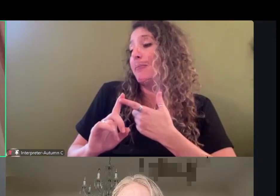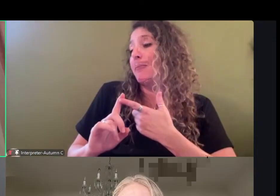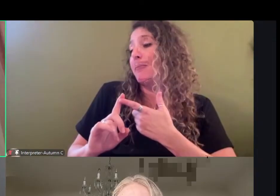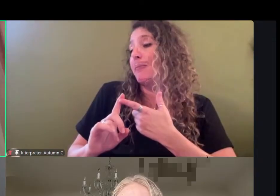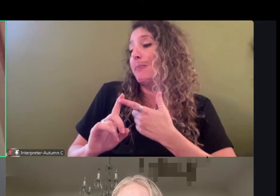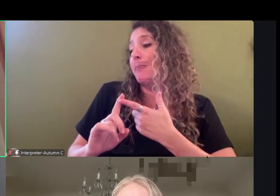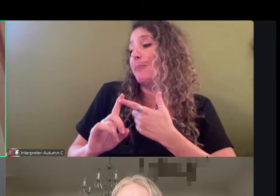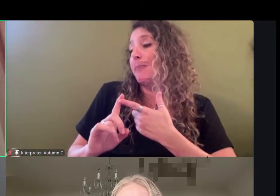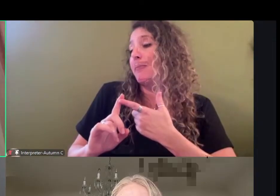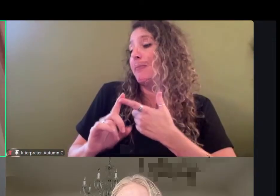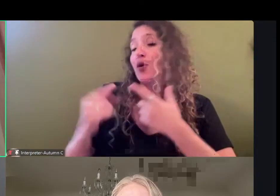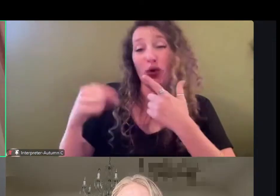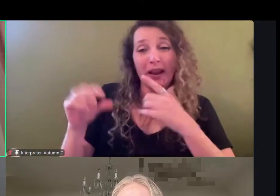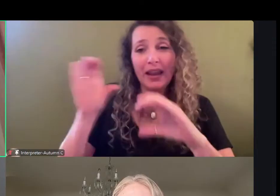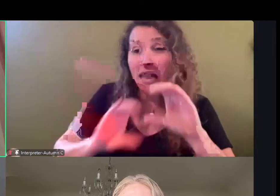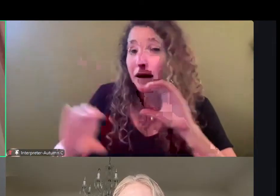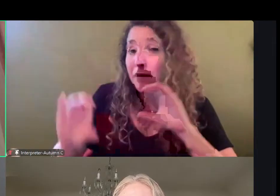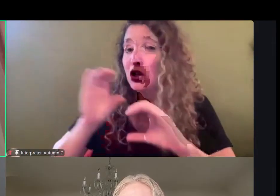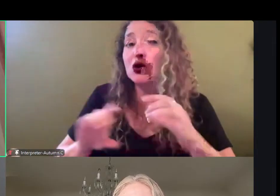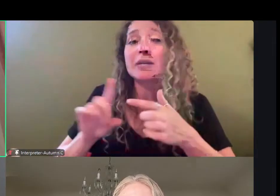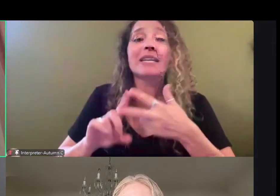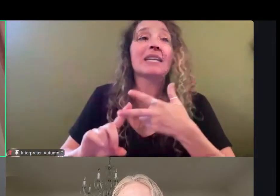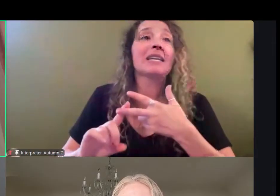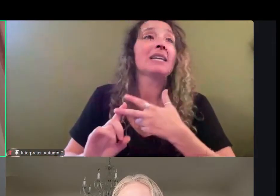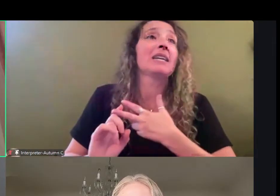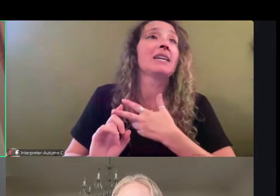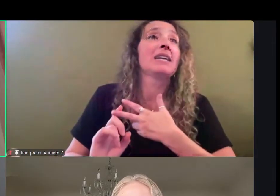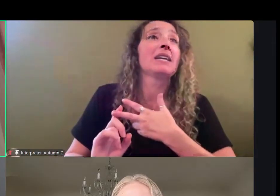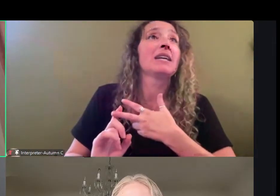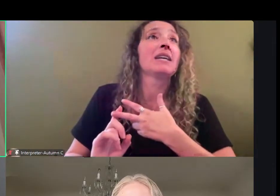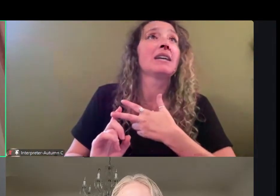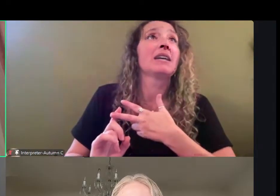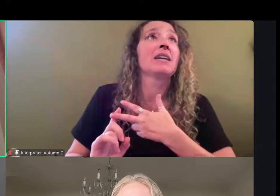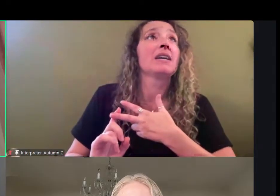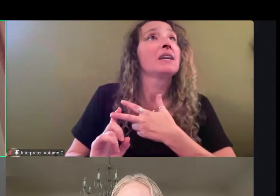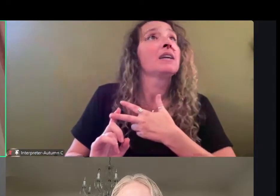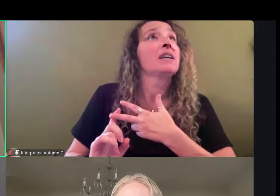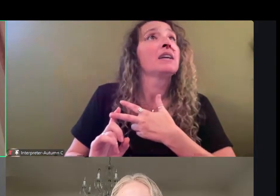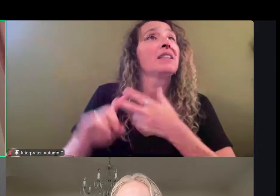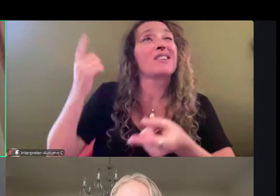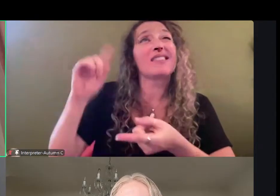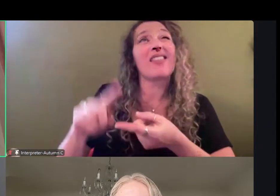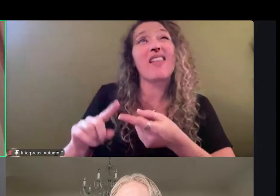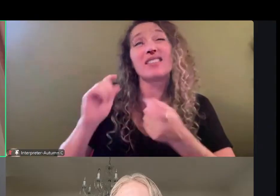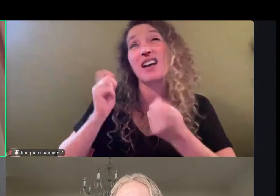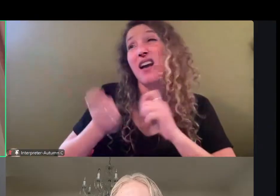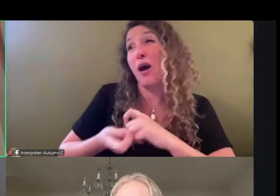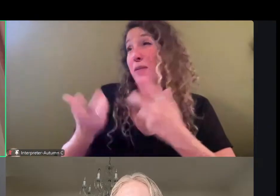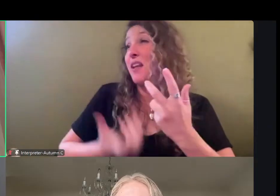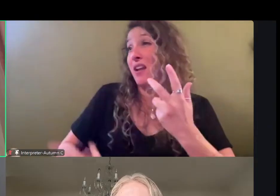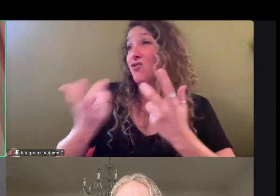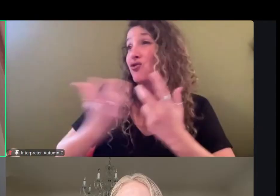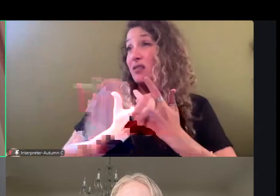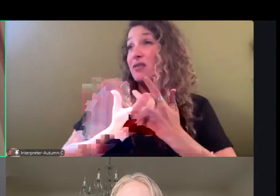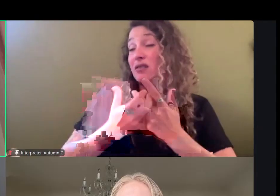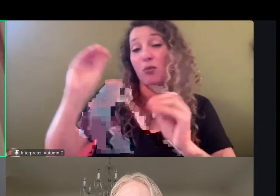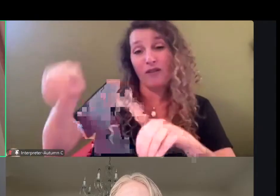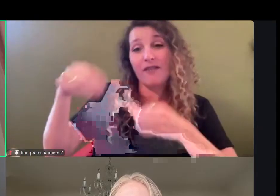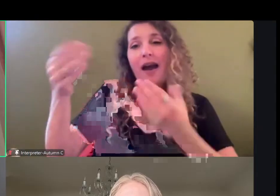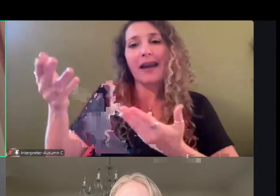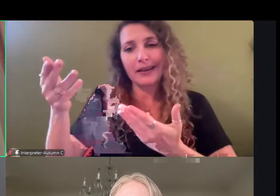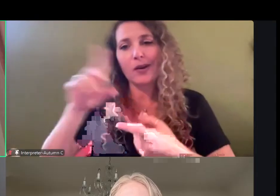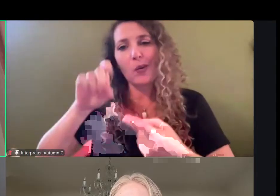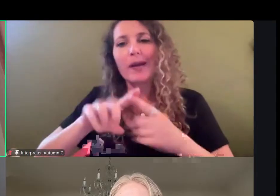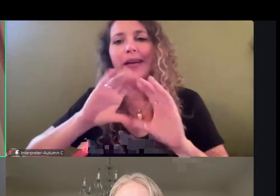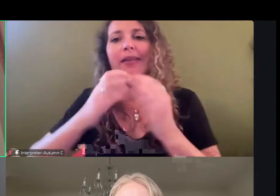green chemistry, different things like that, to where there's less accommodations that even need to be provided when the